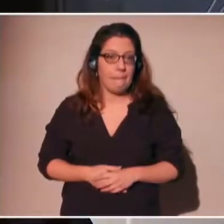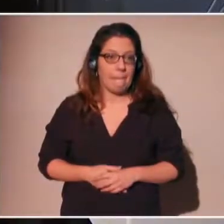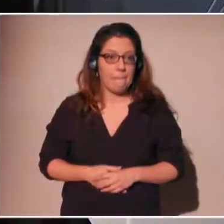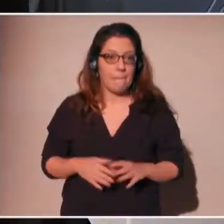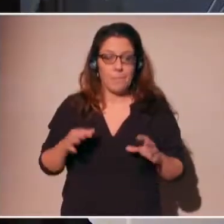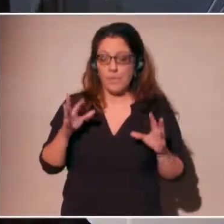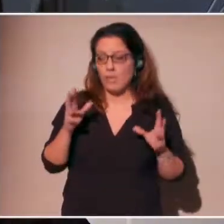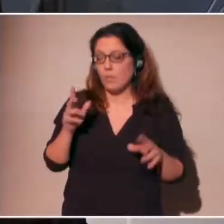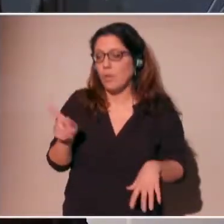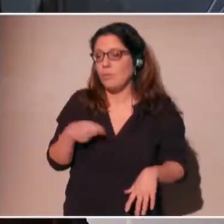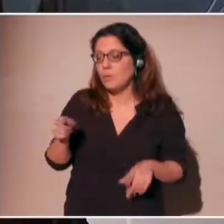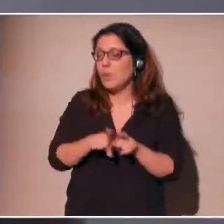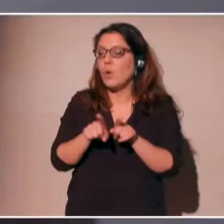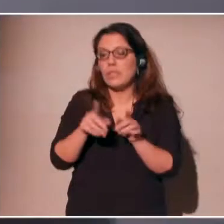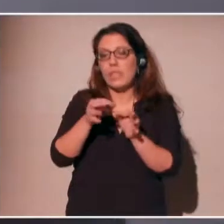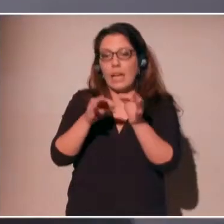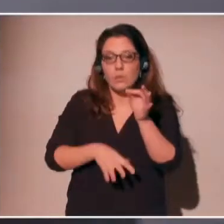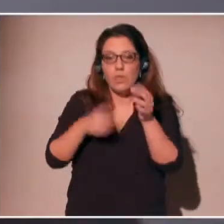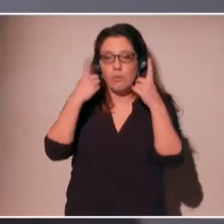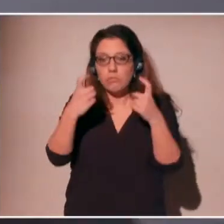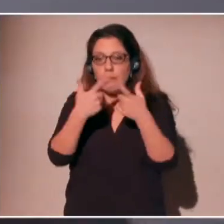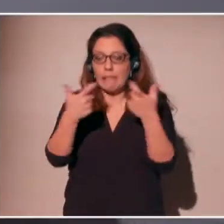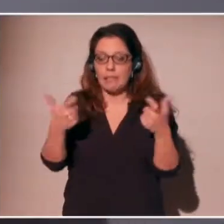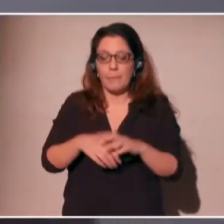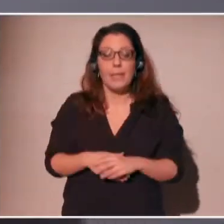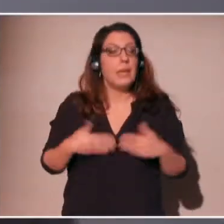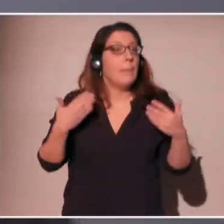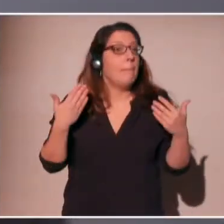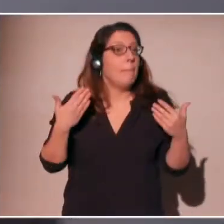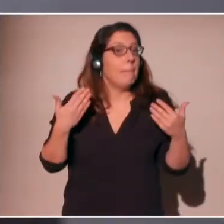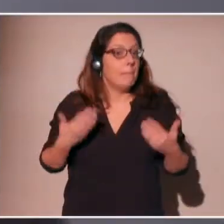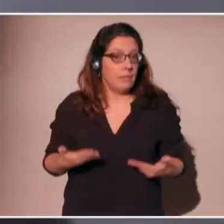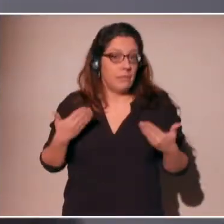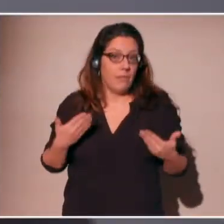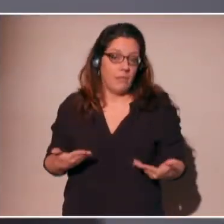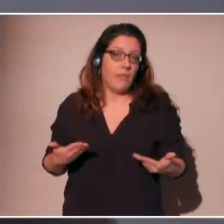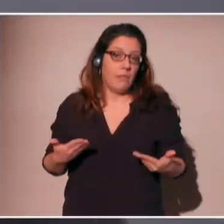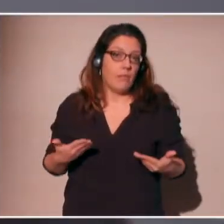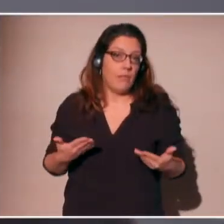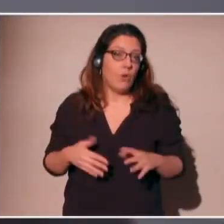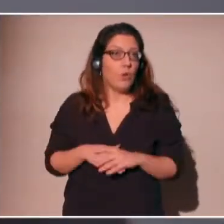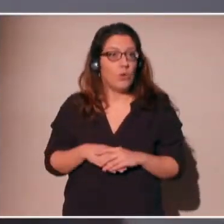itself. And yes, there's also empirical results and data, of course.